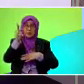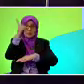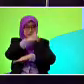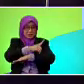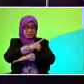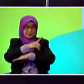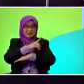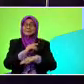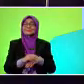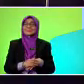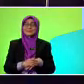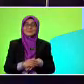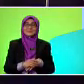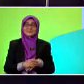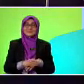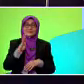Oh, okay, Bella.